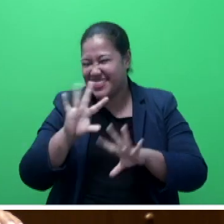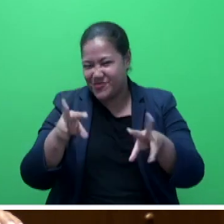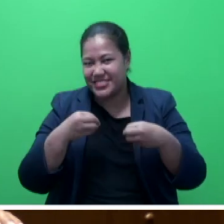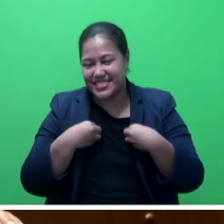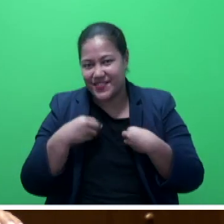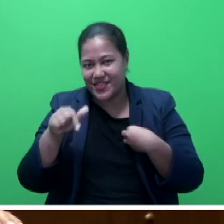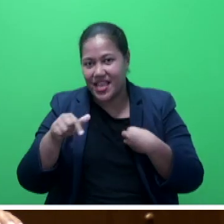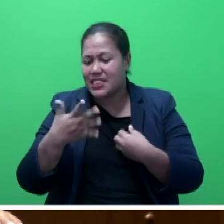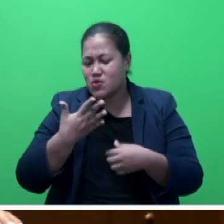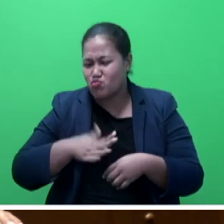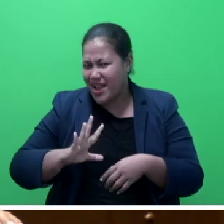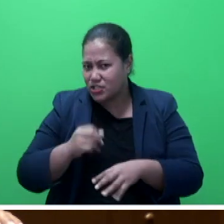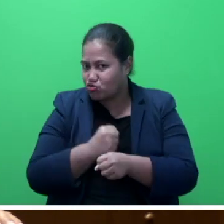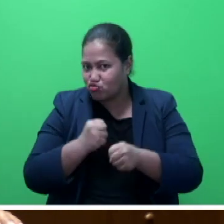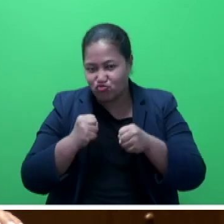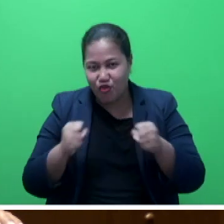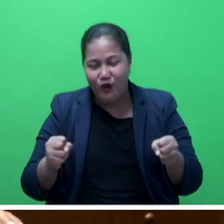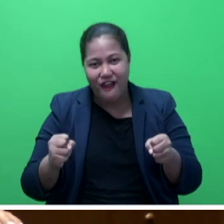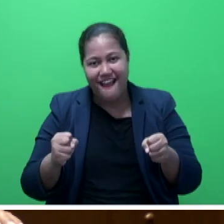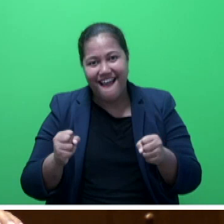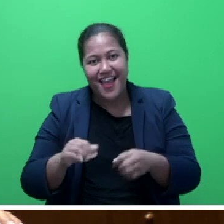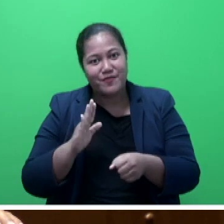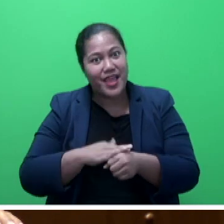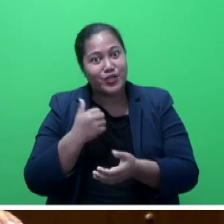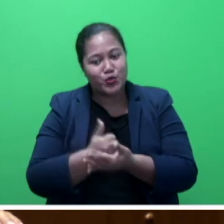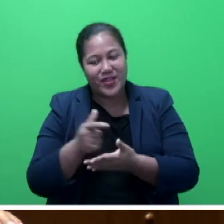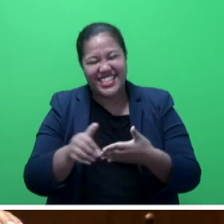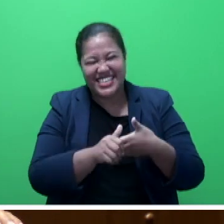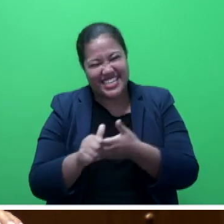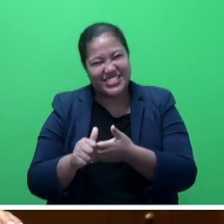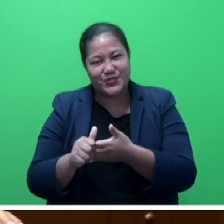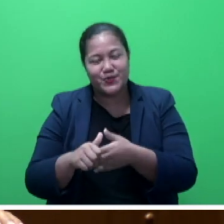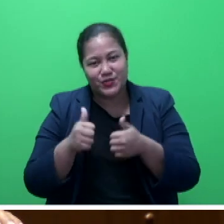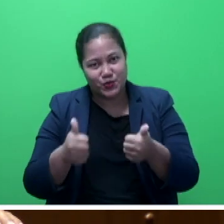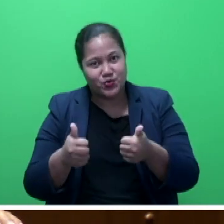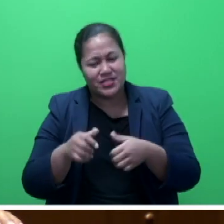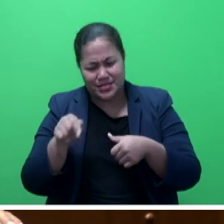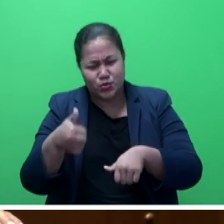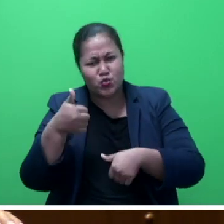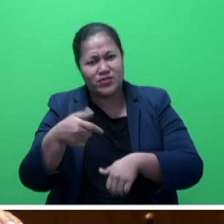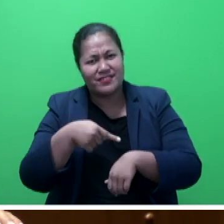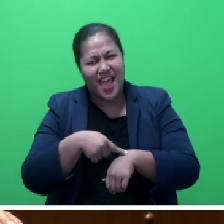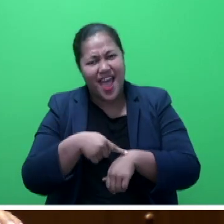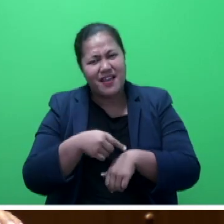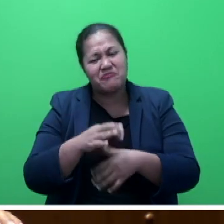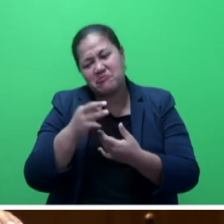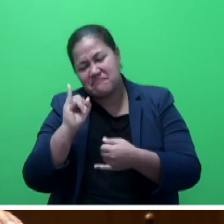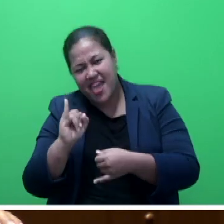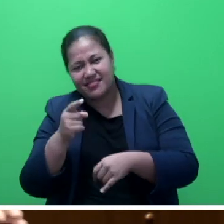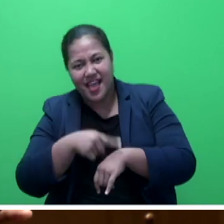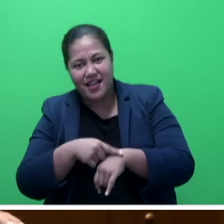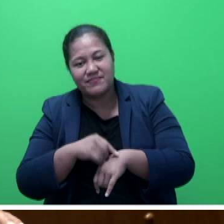They wanted strong, sensible, and decisive leadership in good time and bad. They